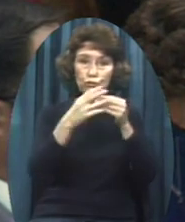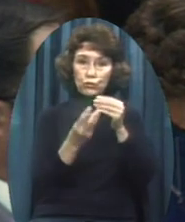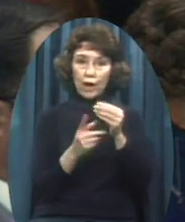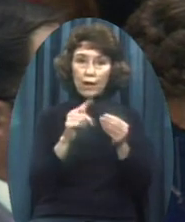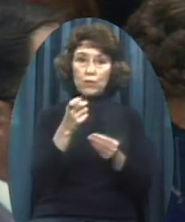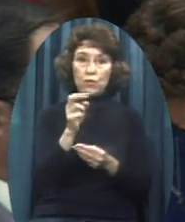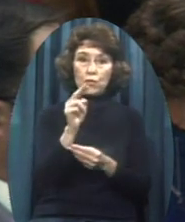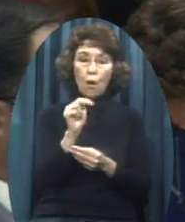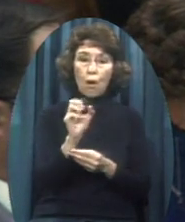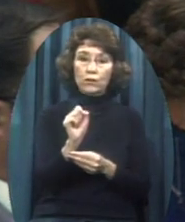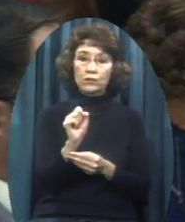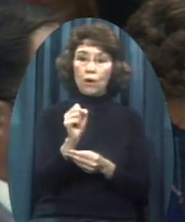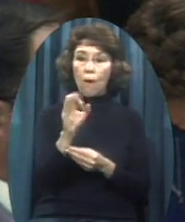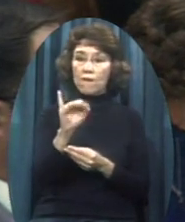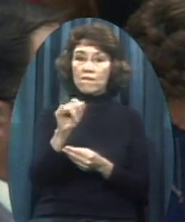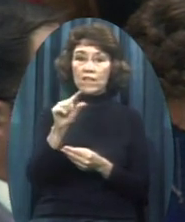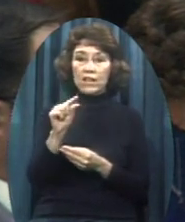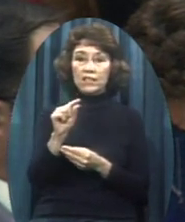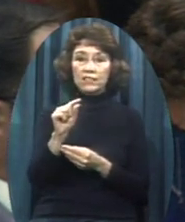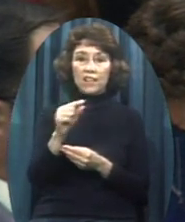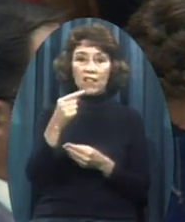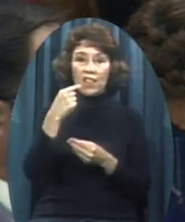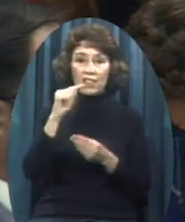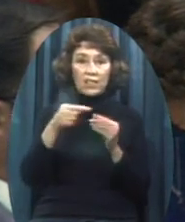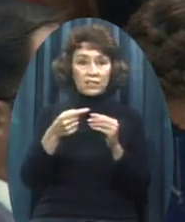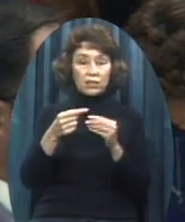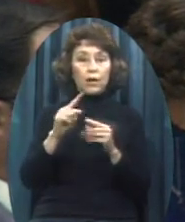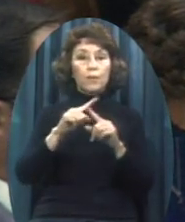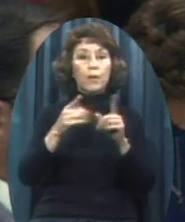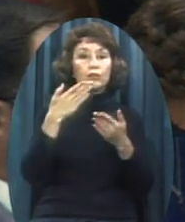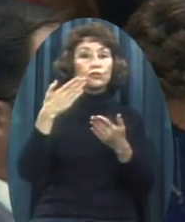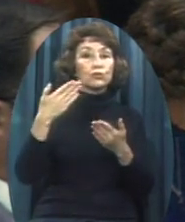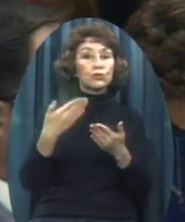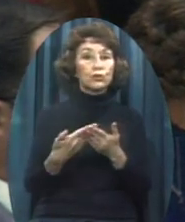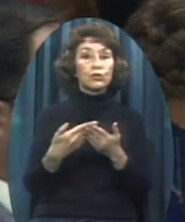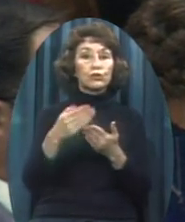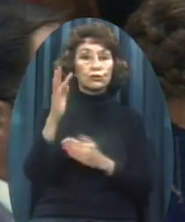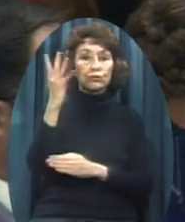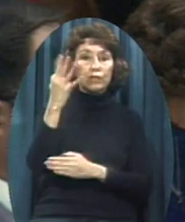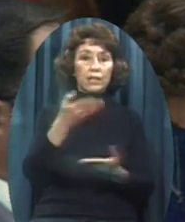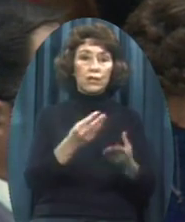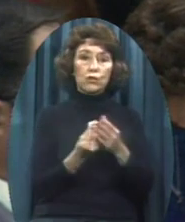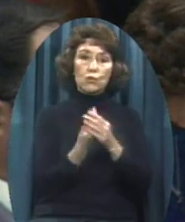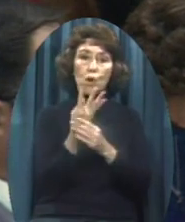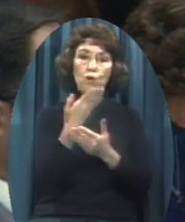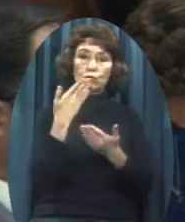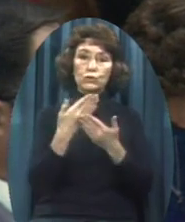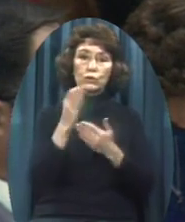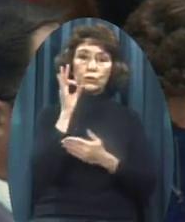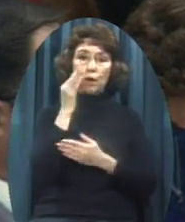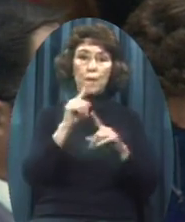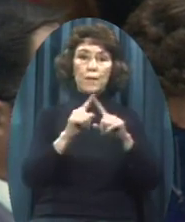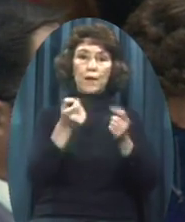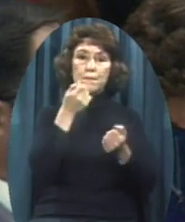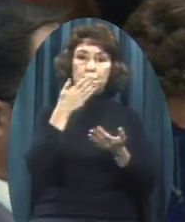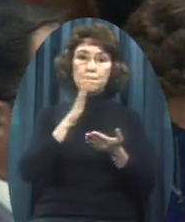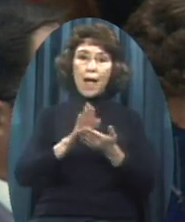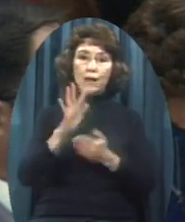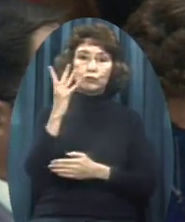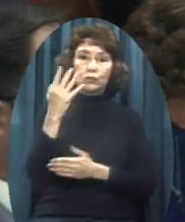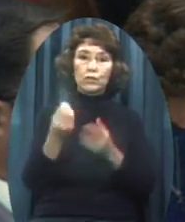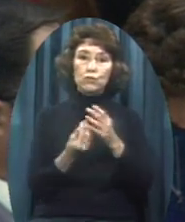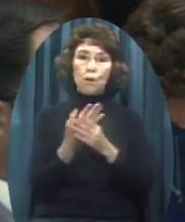figs of thistles? Even so every good tree bringeth forth good fruit, but a corrupt tree bringeth forth evil